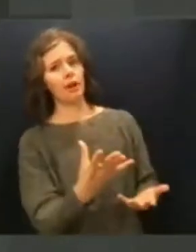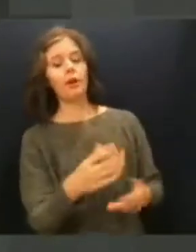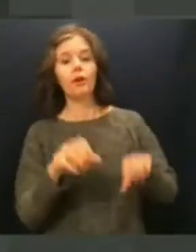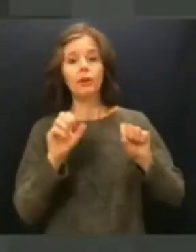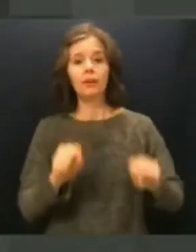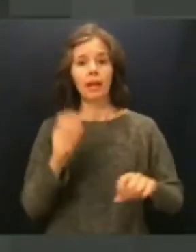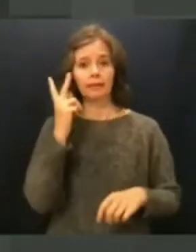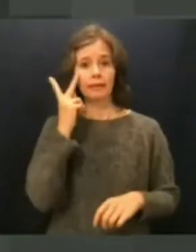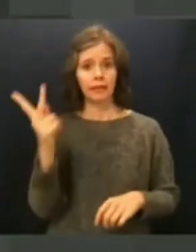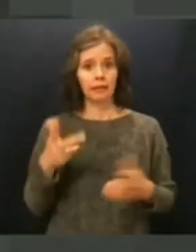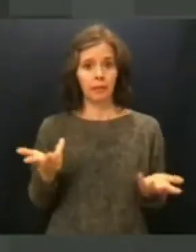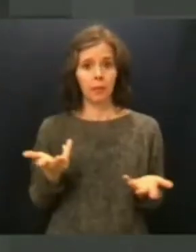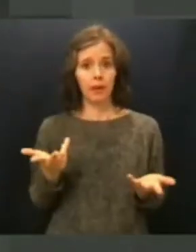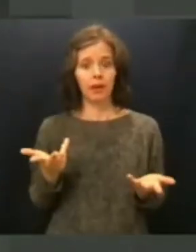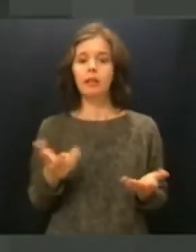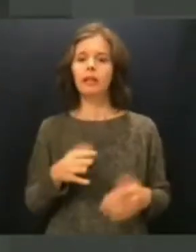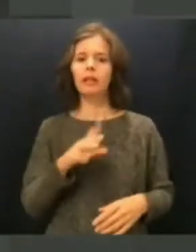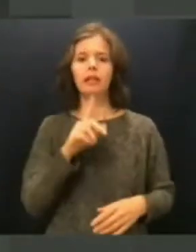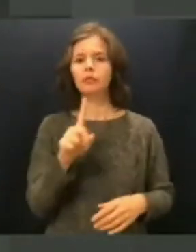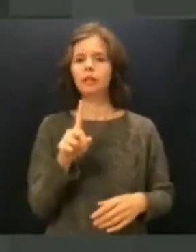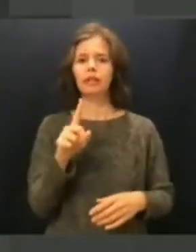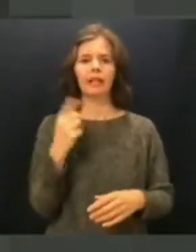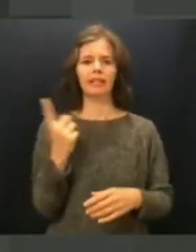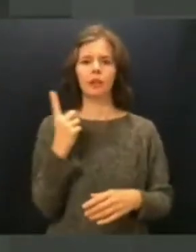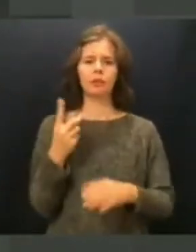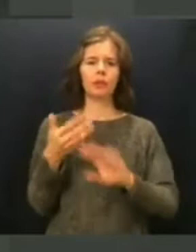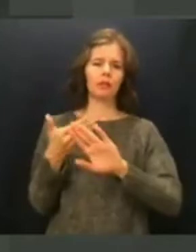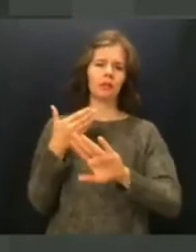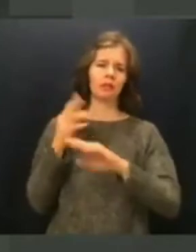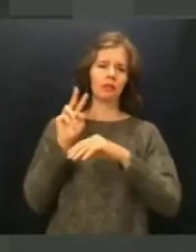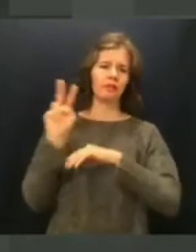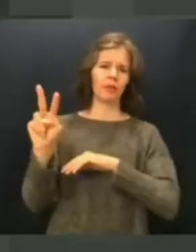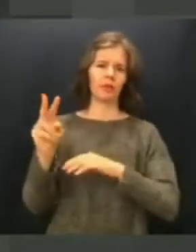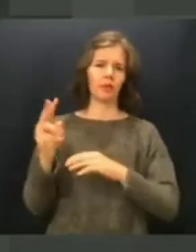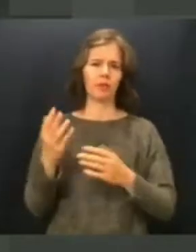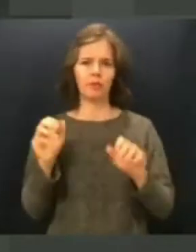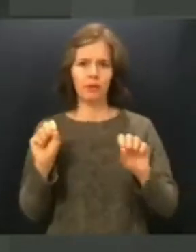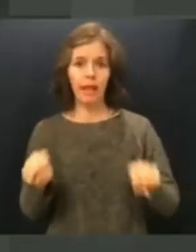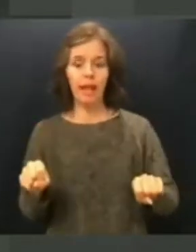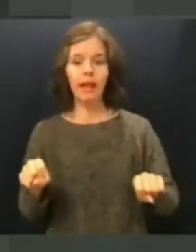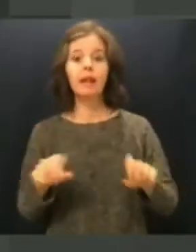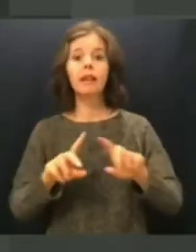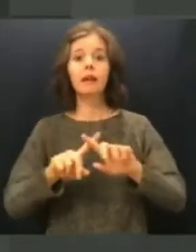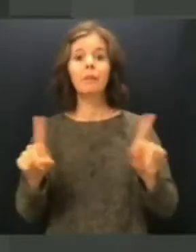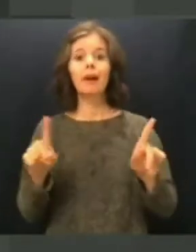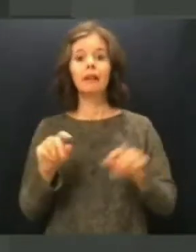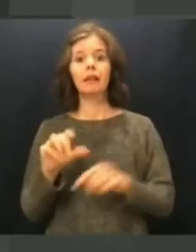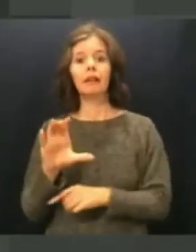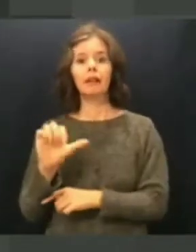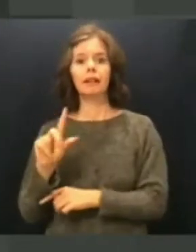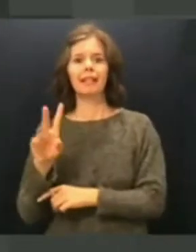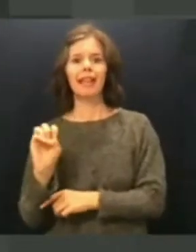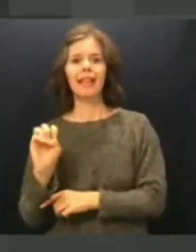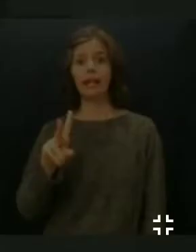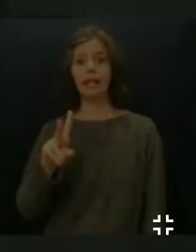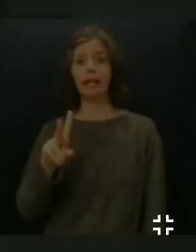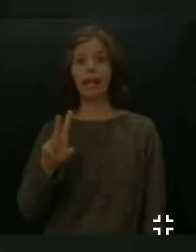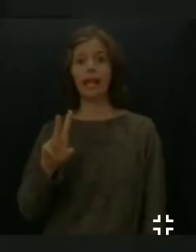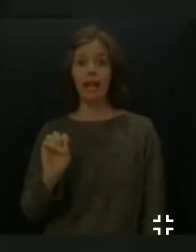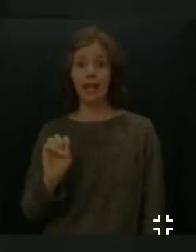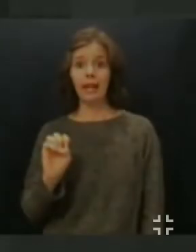is just for preview purposes. Oars aren't going to glow now. It's just that the caves tend to be quite dark, and we want to make sure that players can